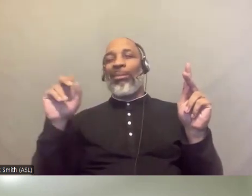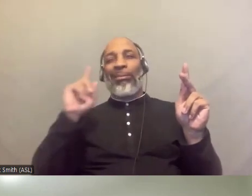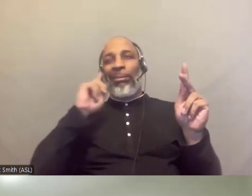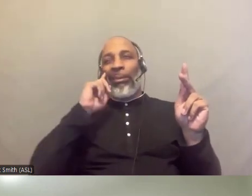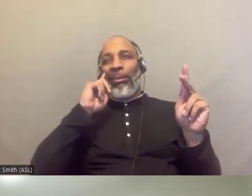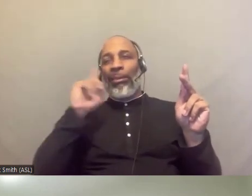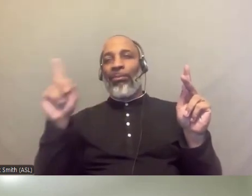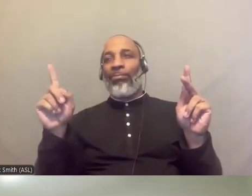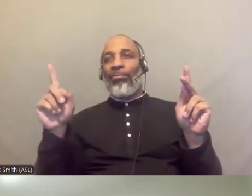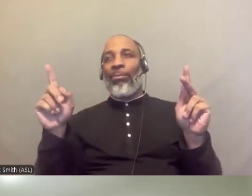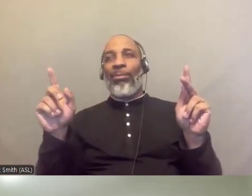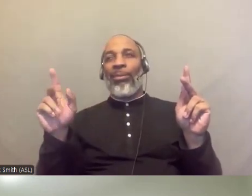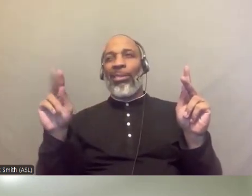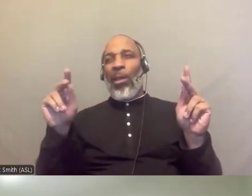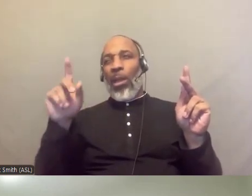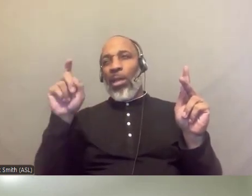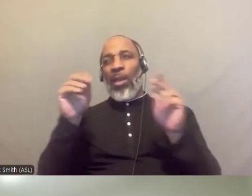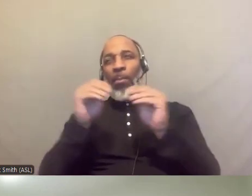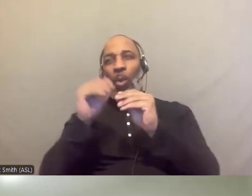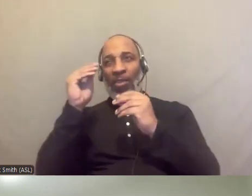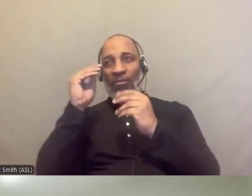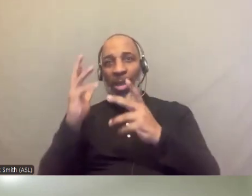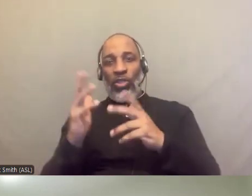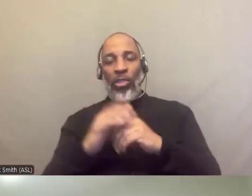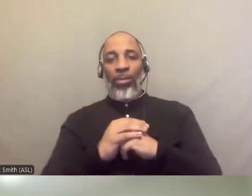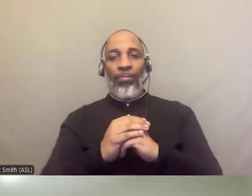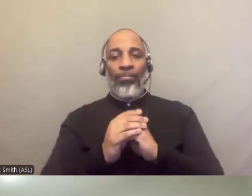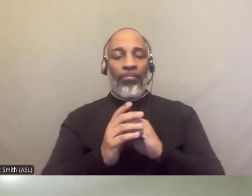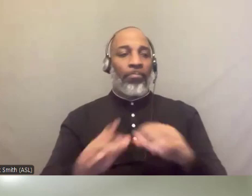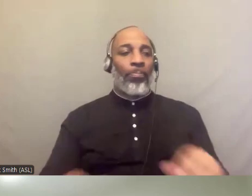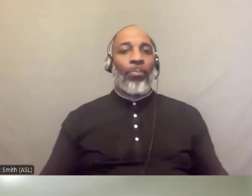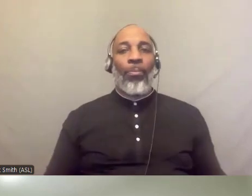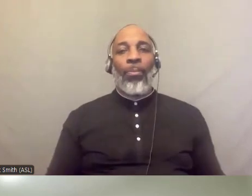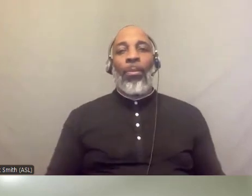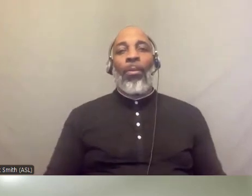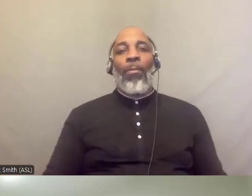think we might need some more information here.